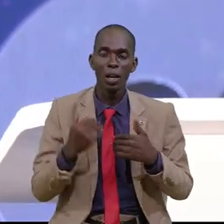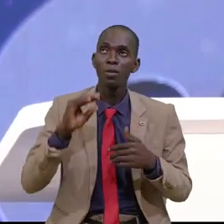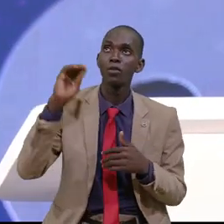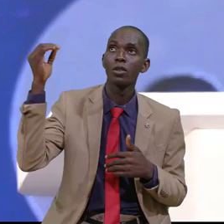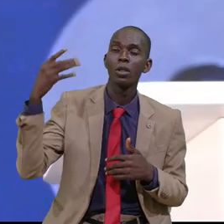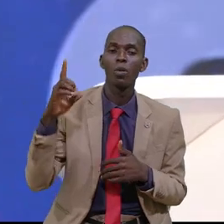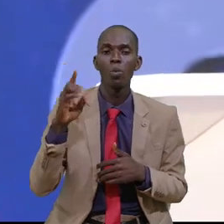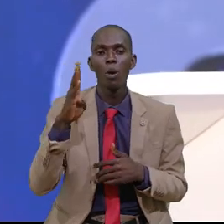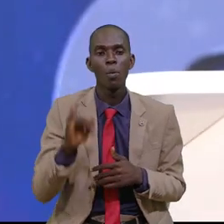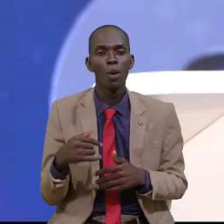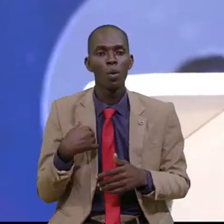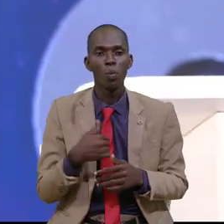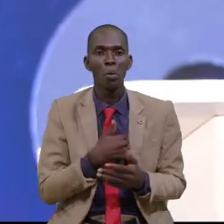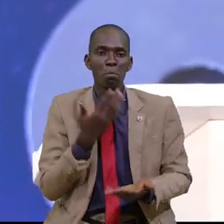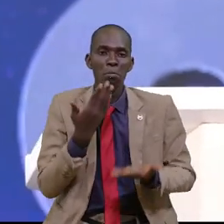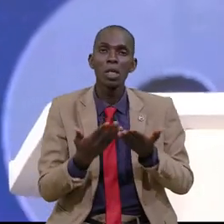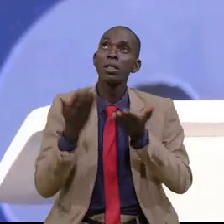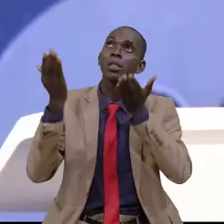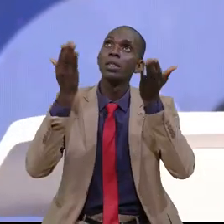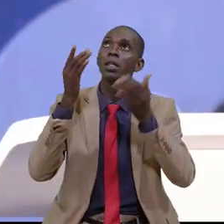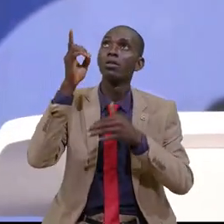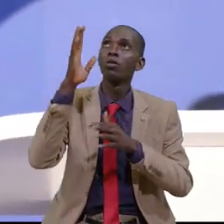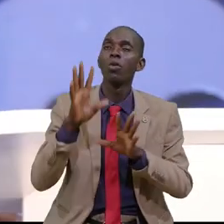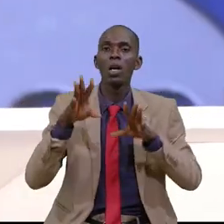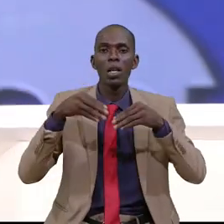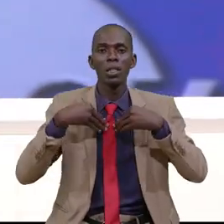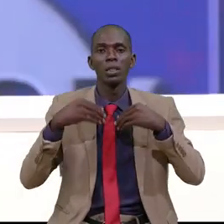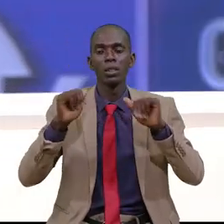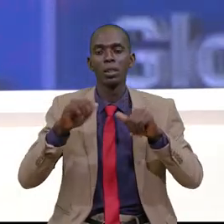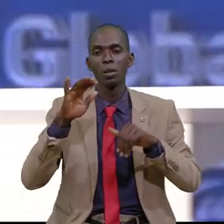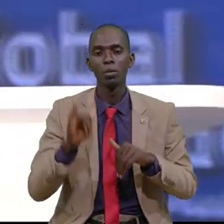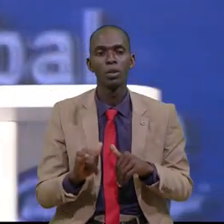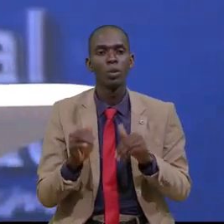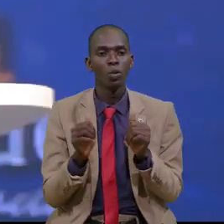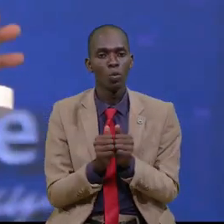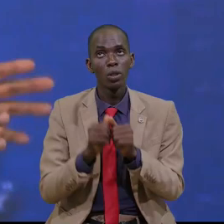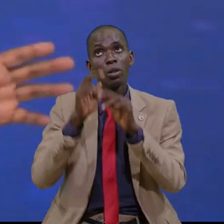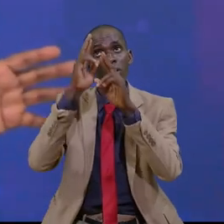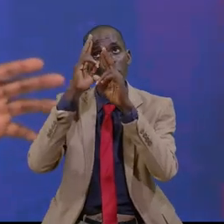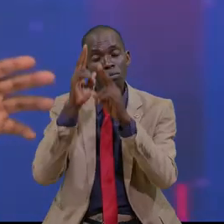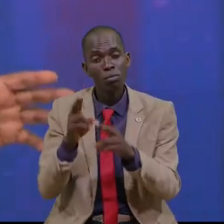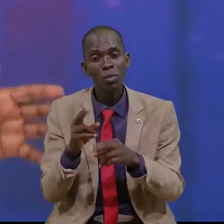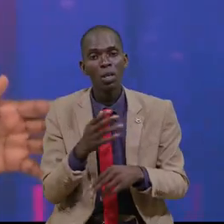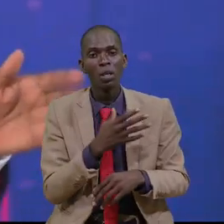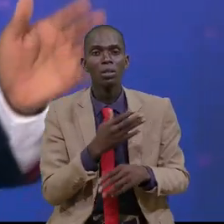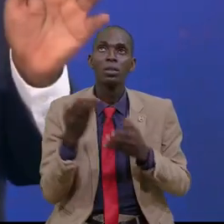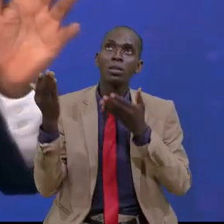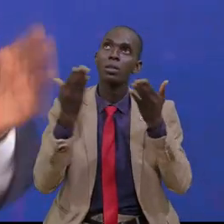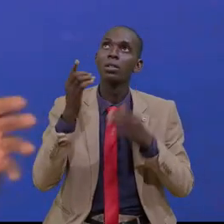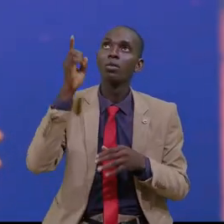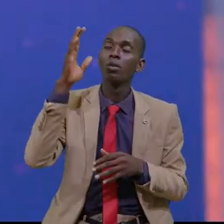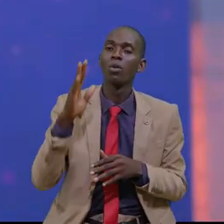may serve God acceptably with reverence. Serve God